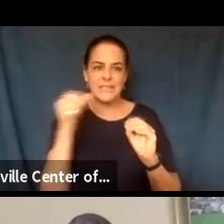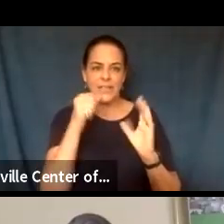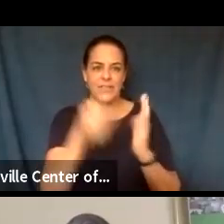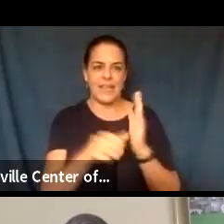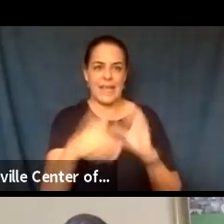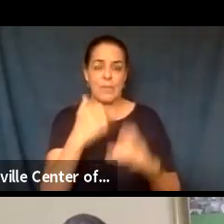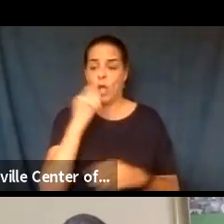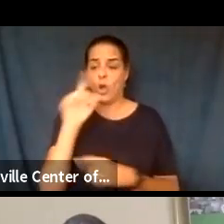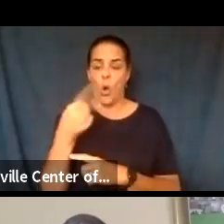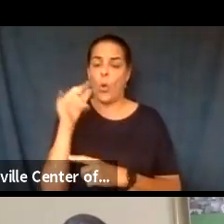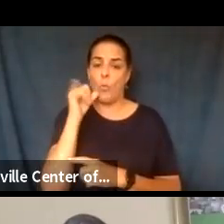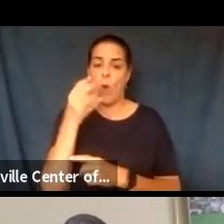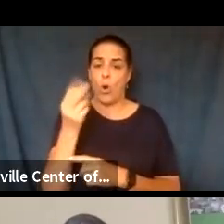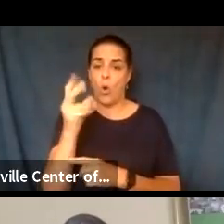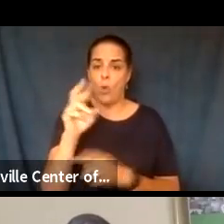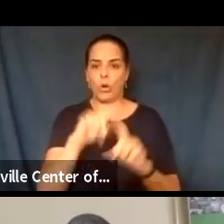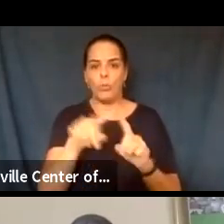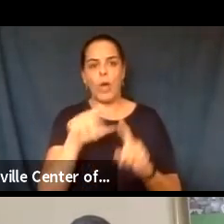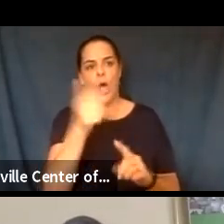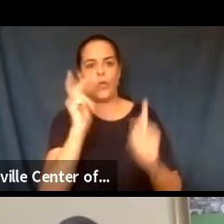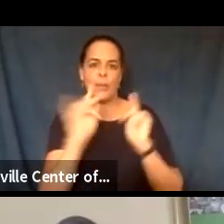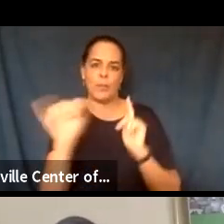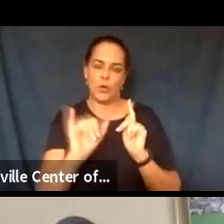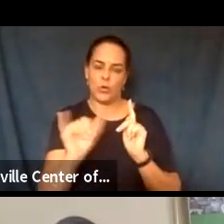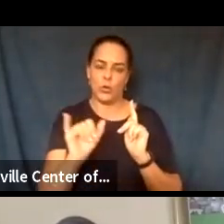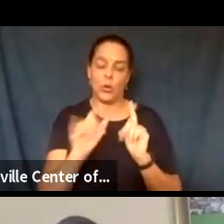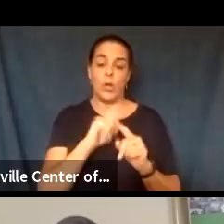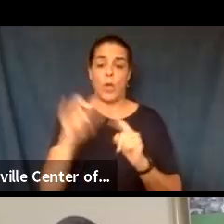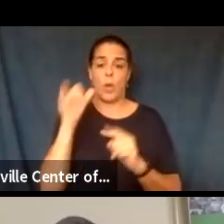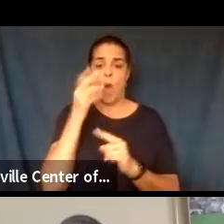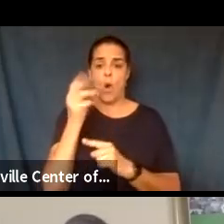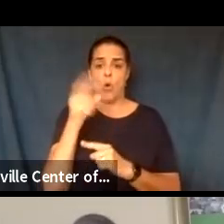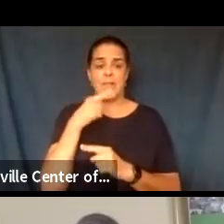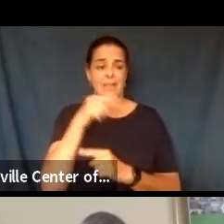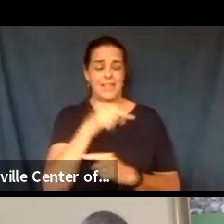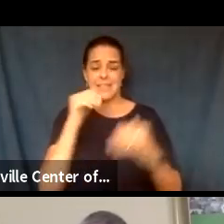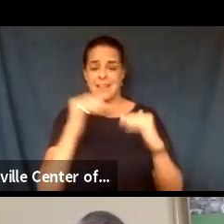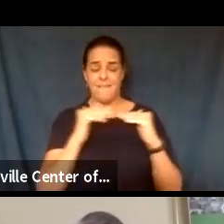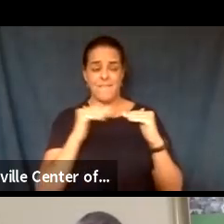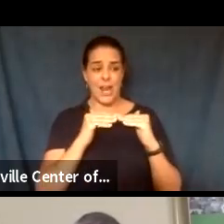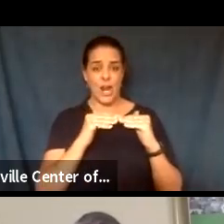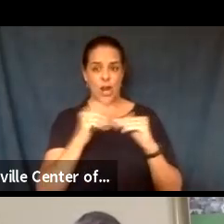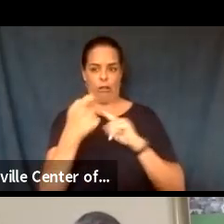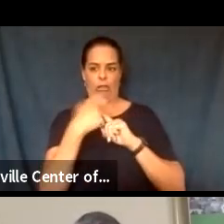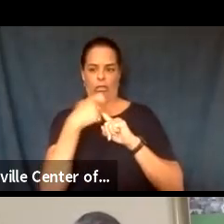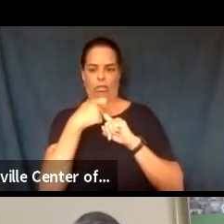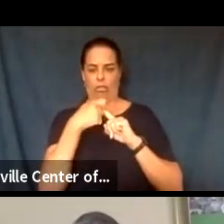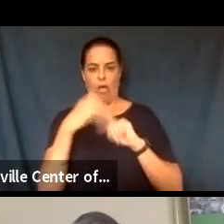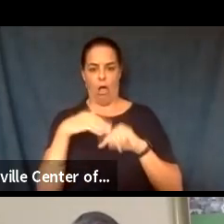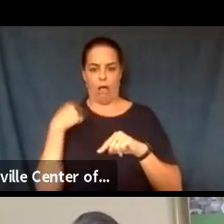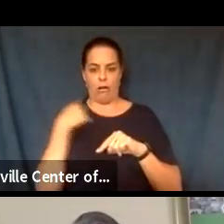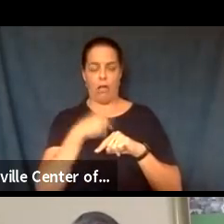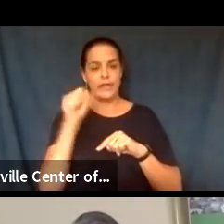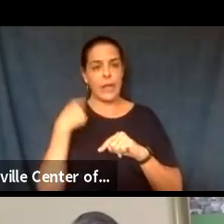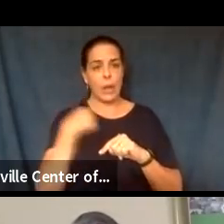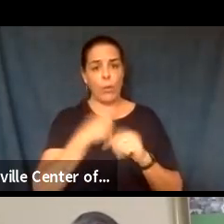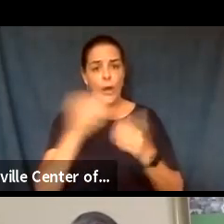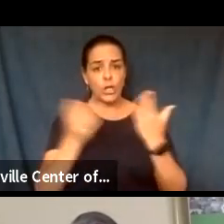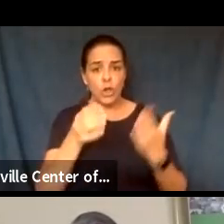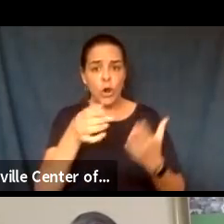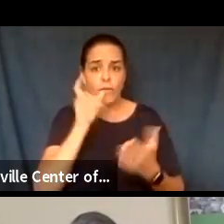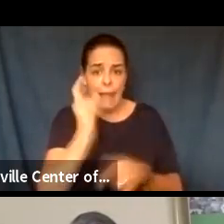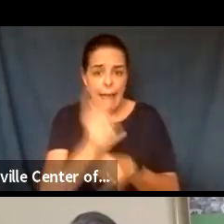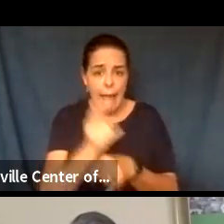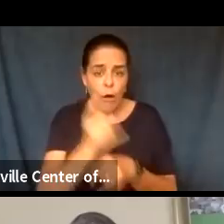not only from people other than bar owners, but bar owners saying this isn't fair to pick on us. Yes, we serve alcohol. Yes, people can